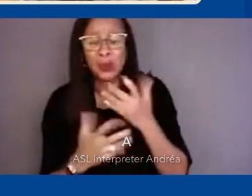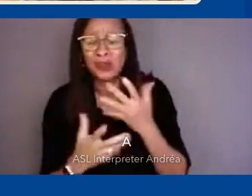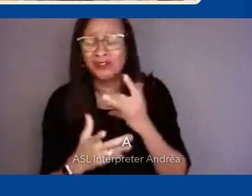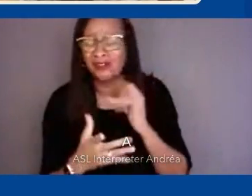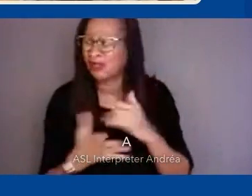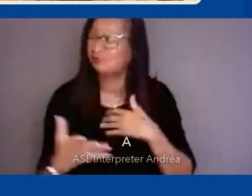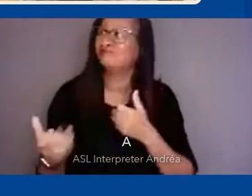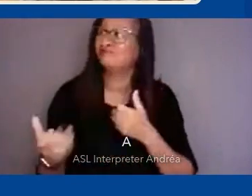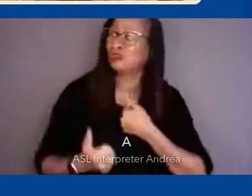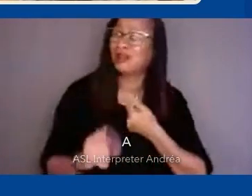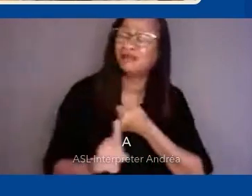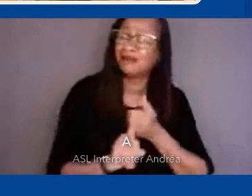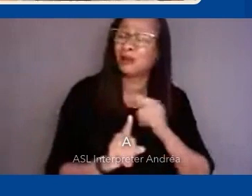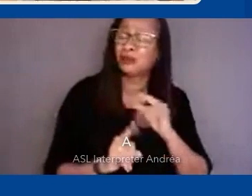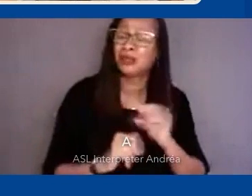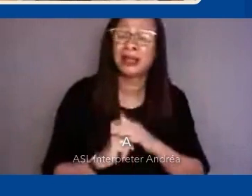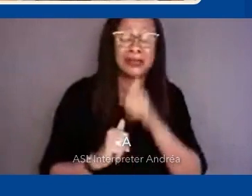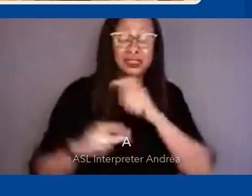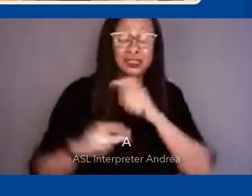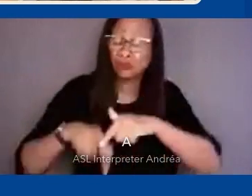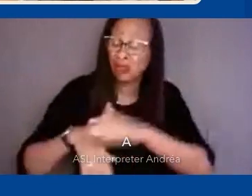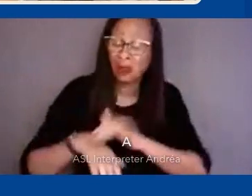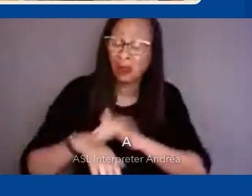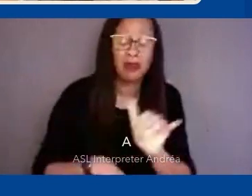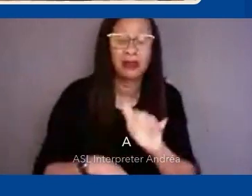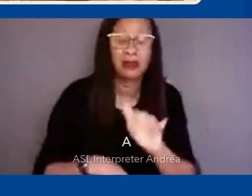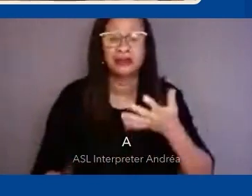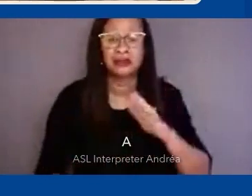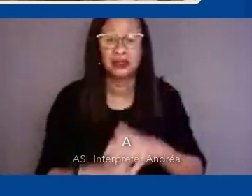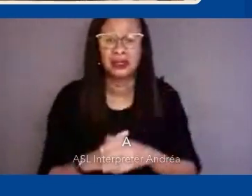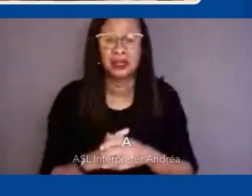didn't rely on sort of the Muslim